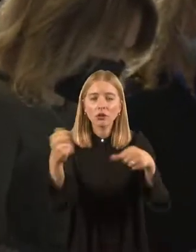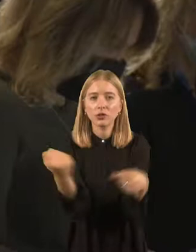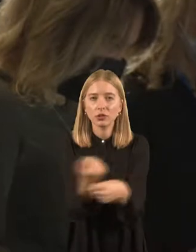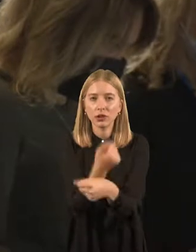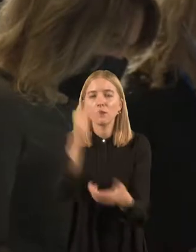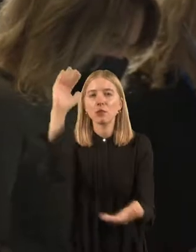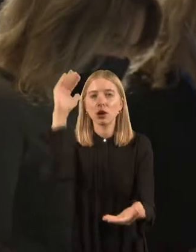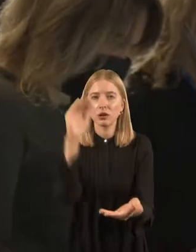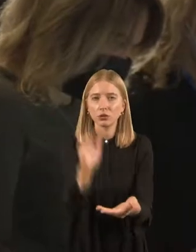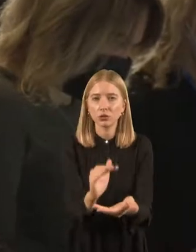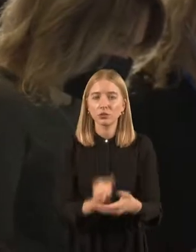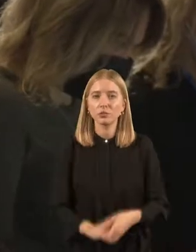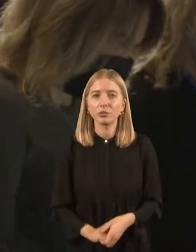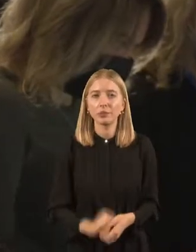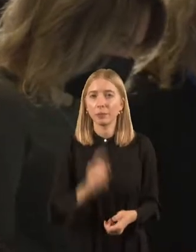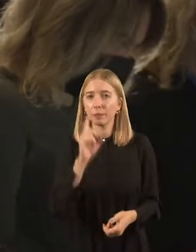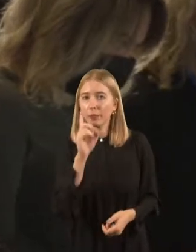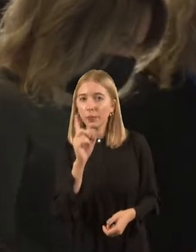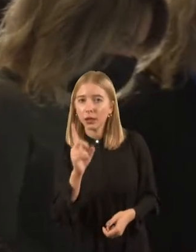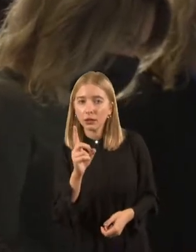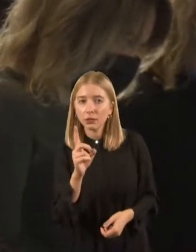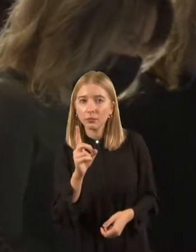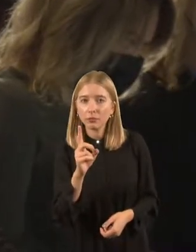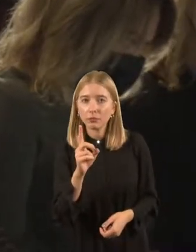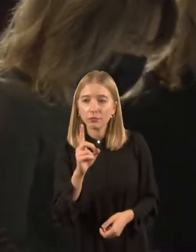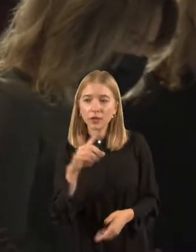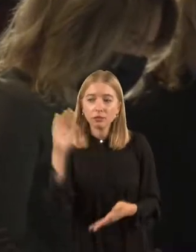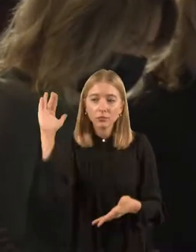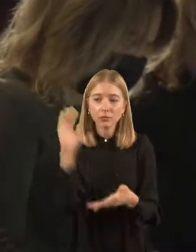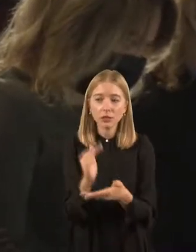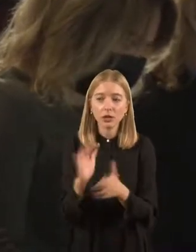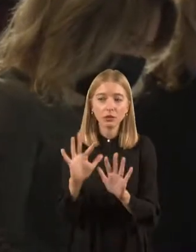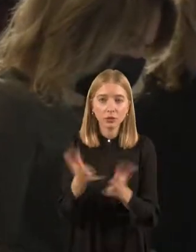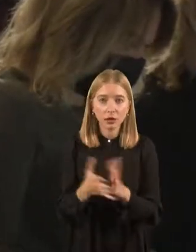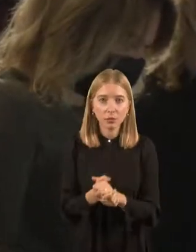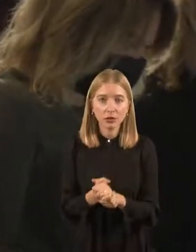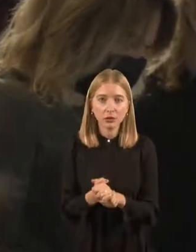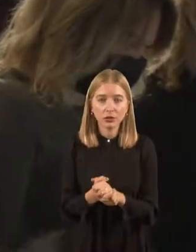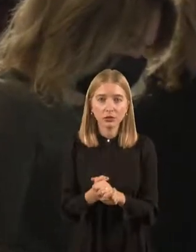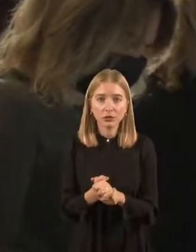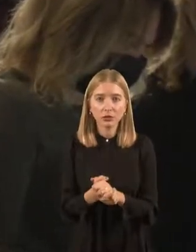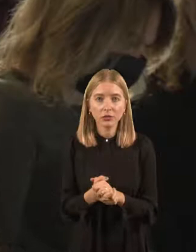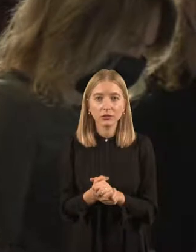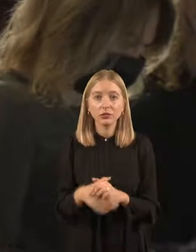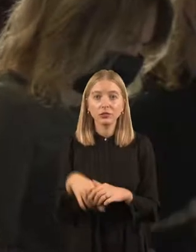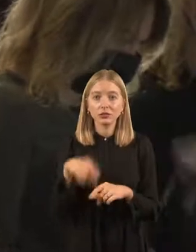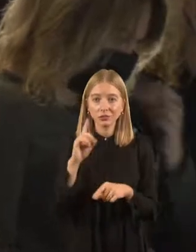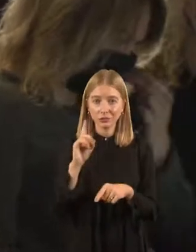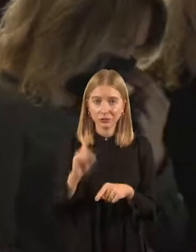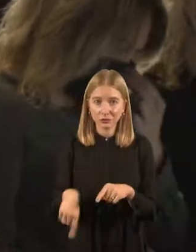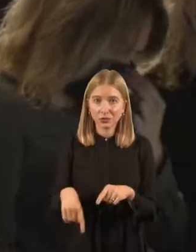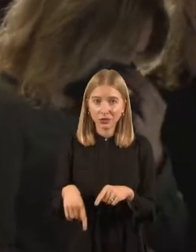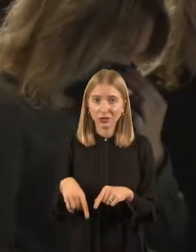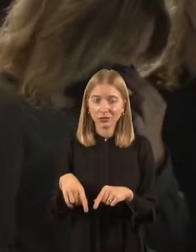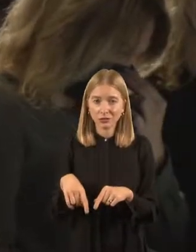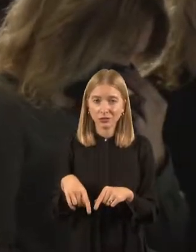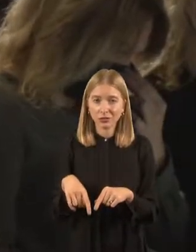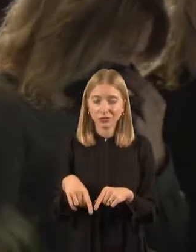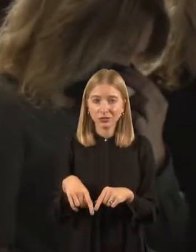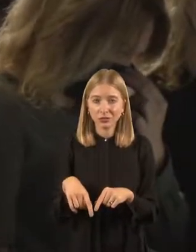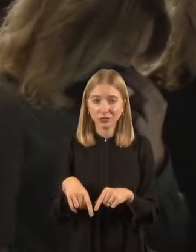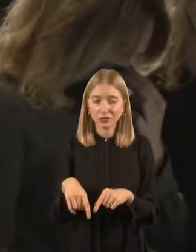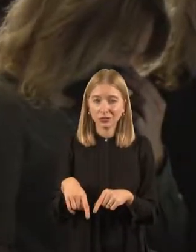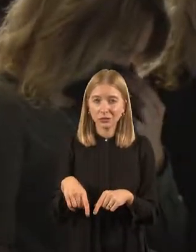nitrogen-based fertilizers. Well, we do agree with that, but we believe that the